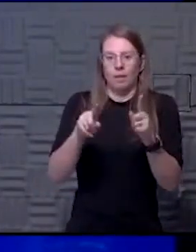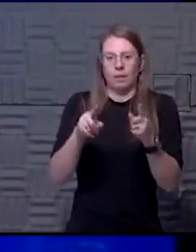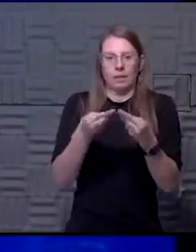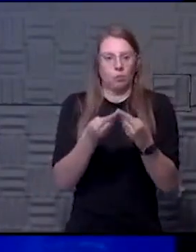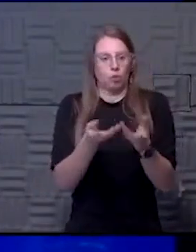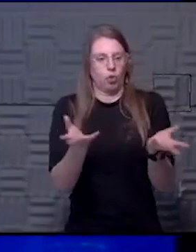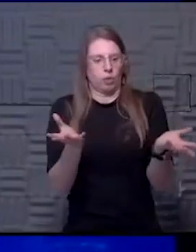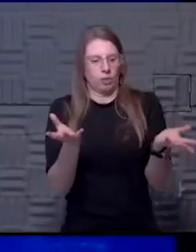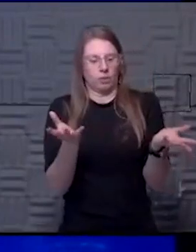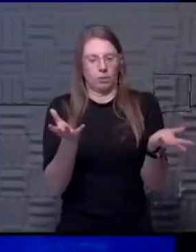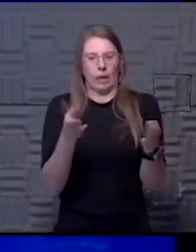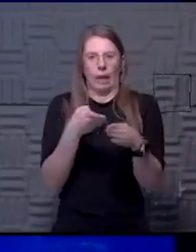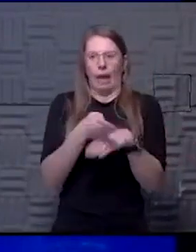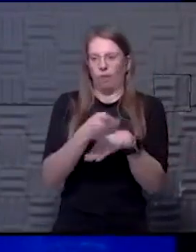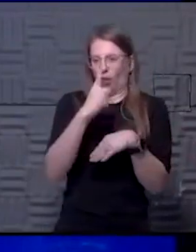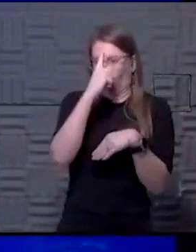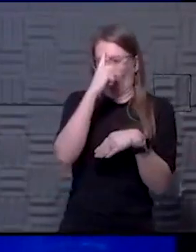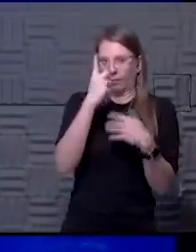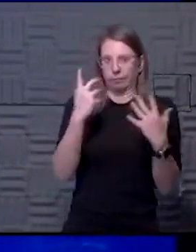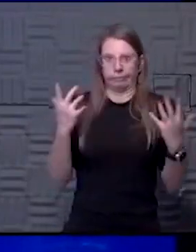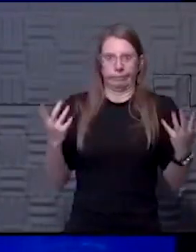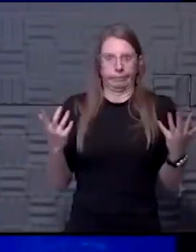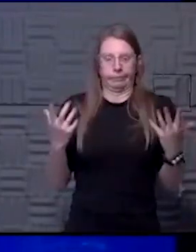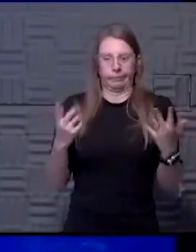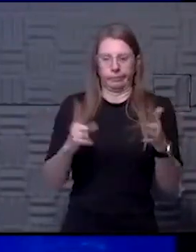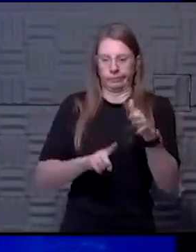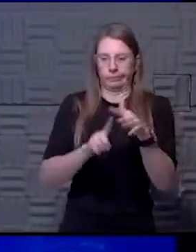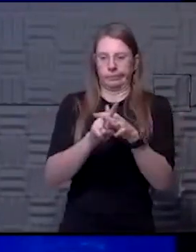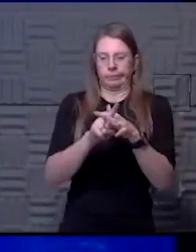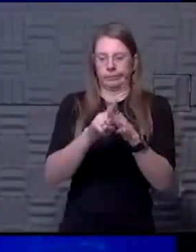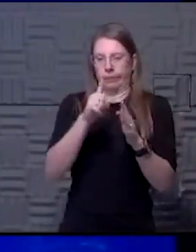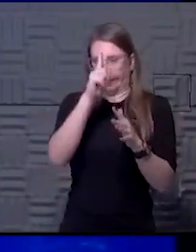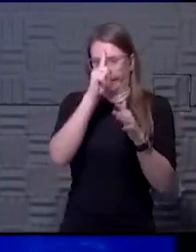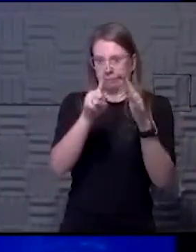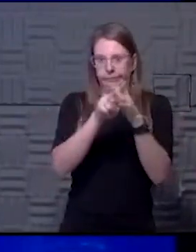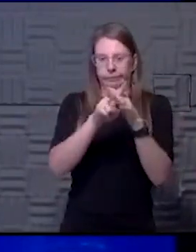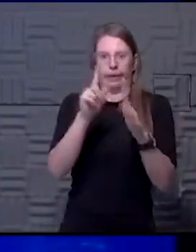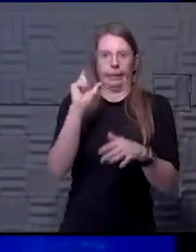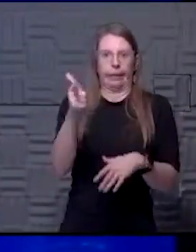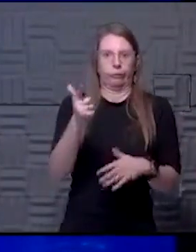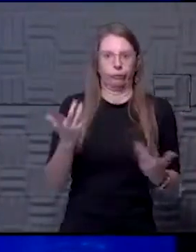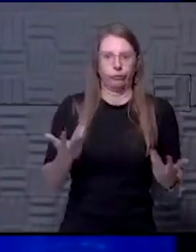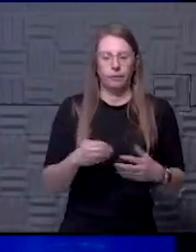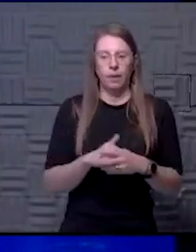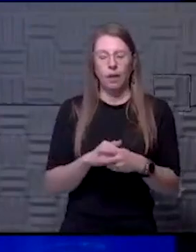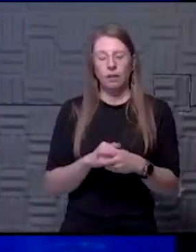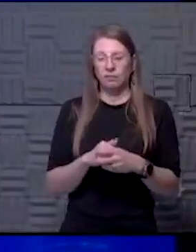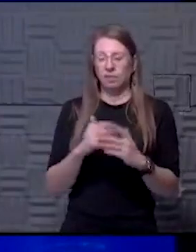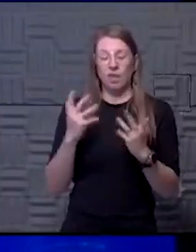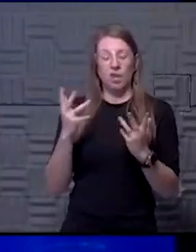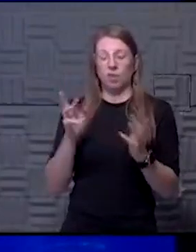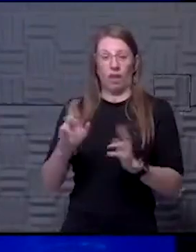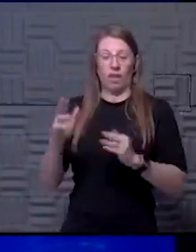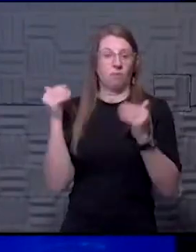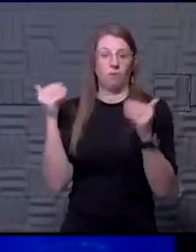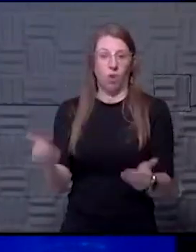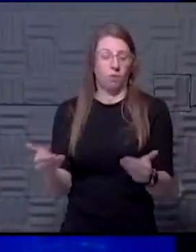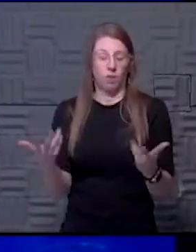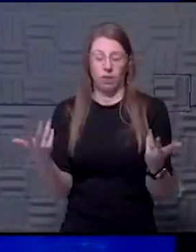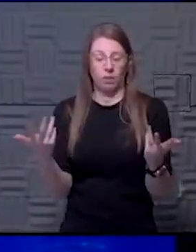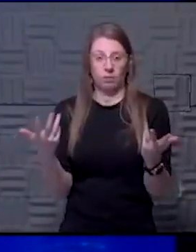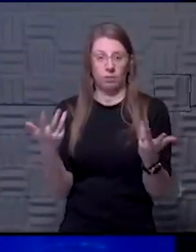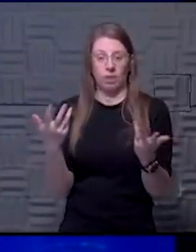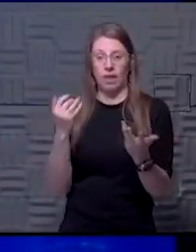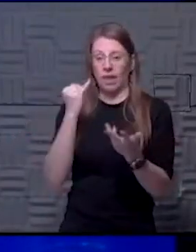like this afterthought. Do you have a reaction to that, or are you guys just ready to move forward and, you know, when